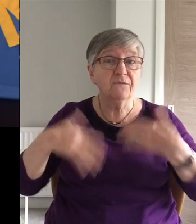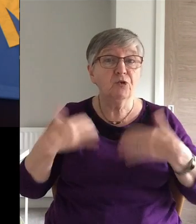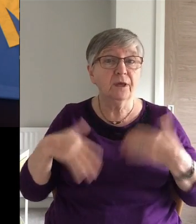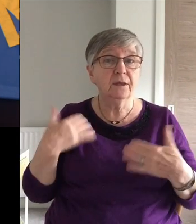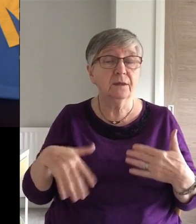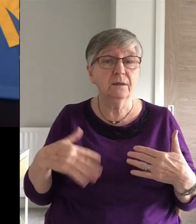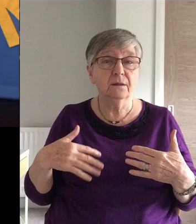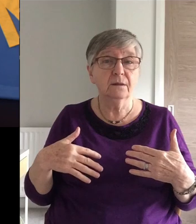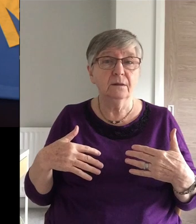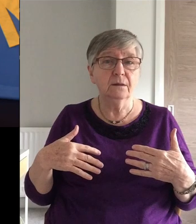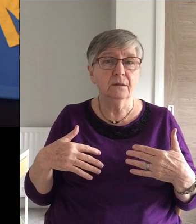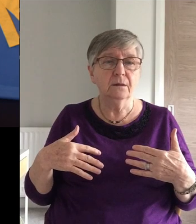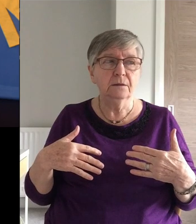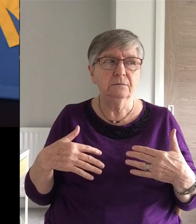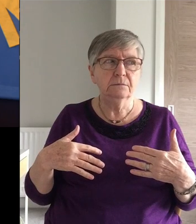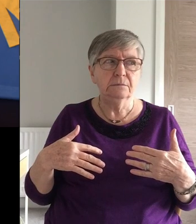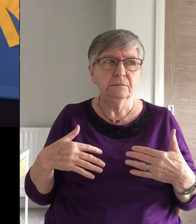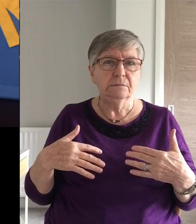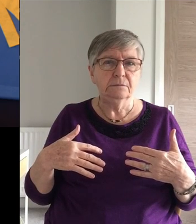suffering?